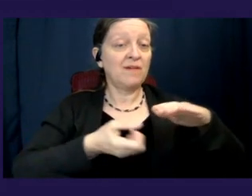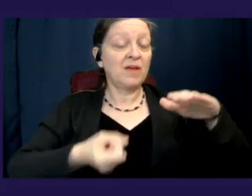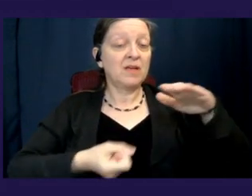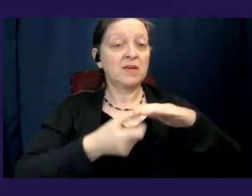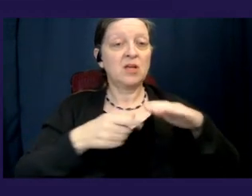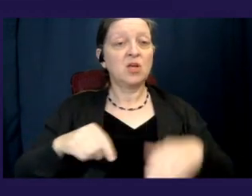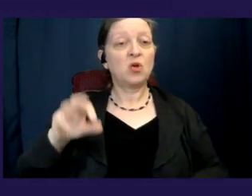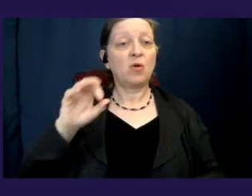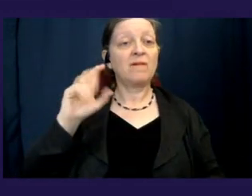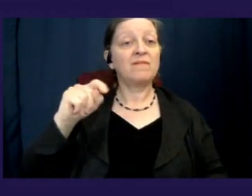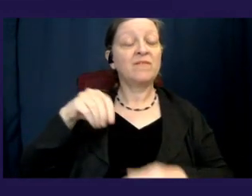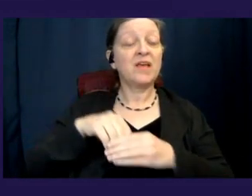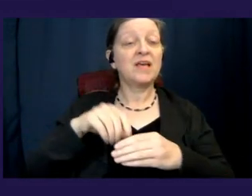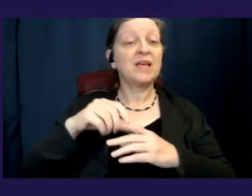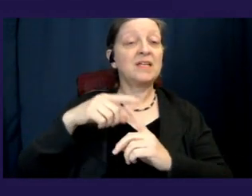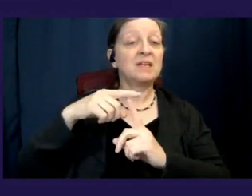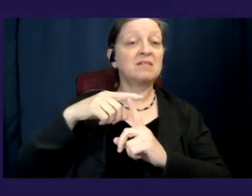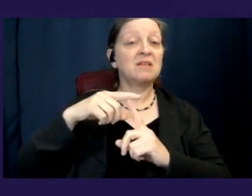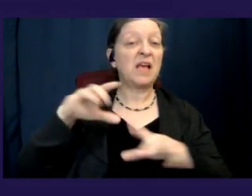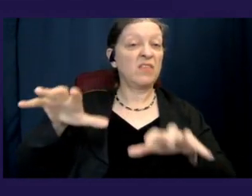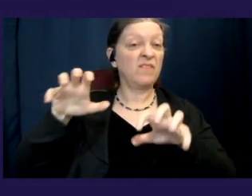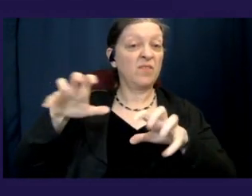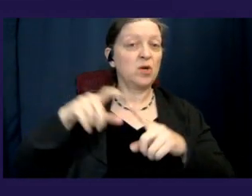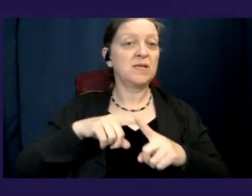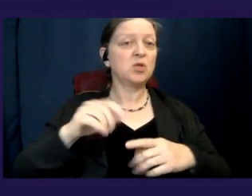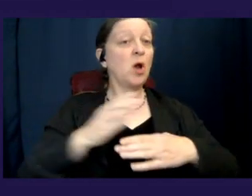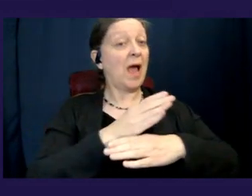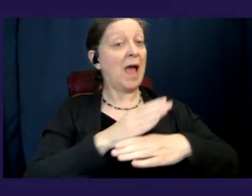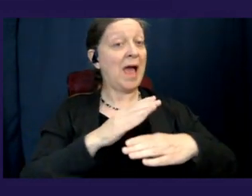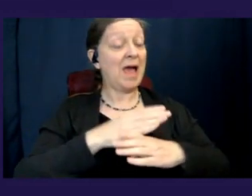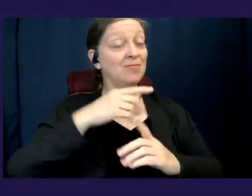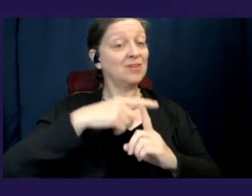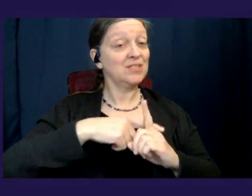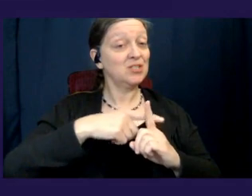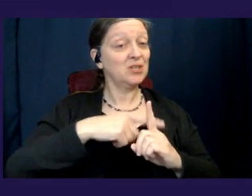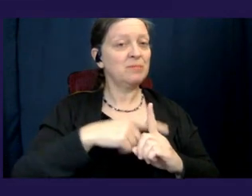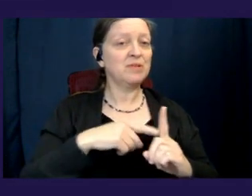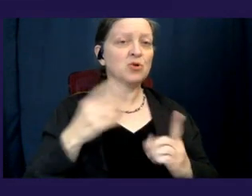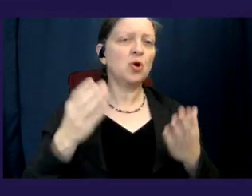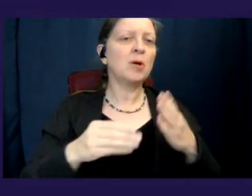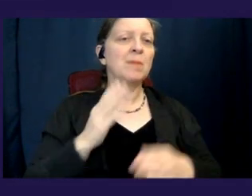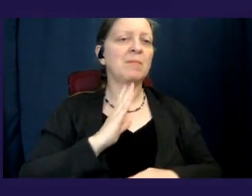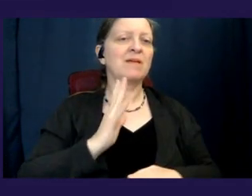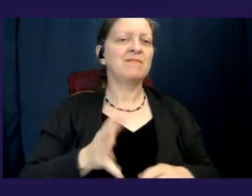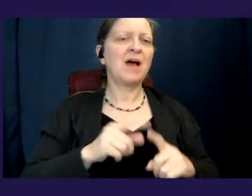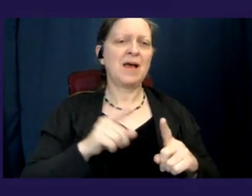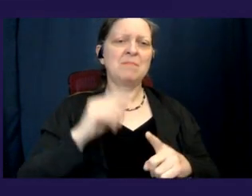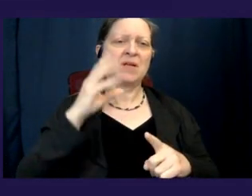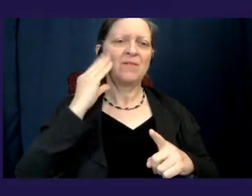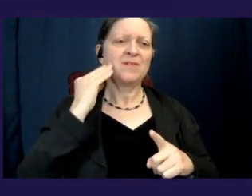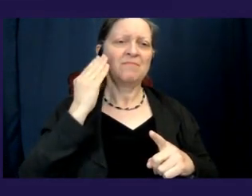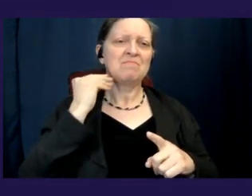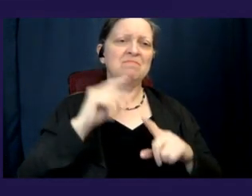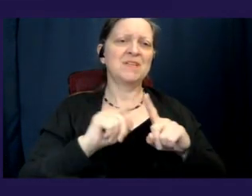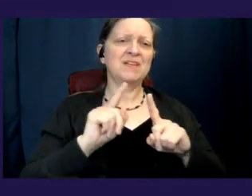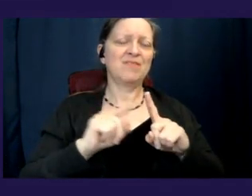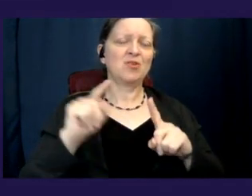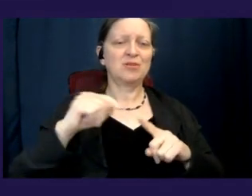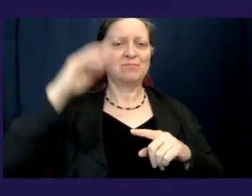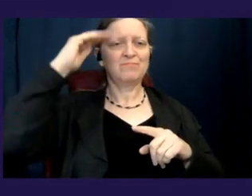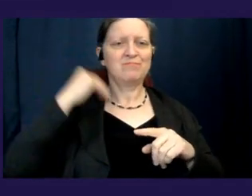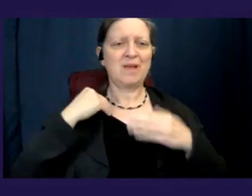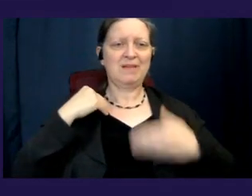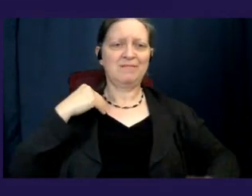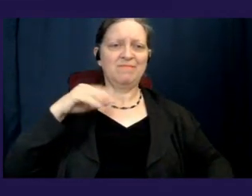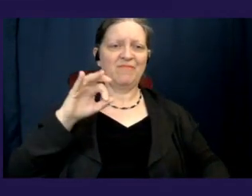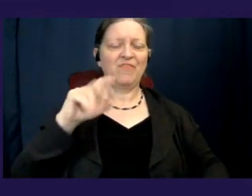that differently. And I think we need to think about what that individual experience looks like and put that into context when we're sharing information, because maybe that person's in the